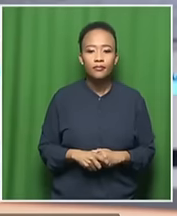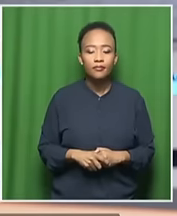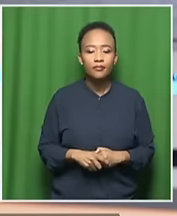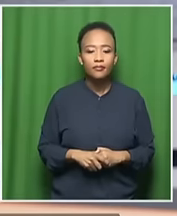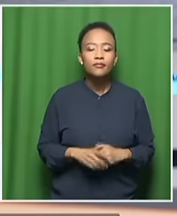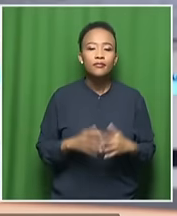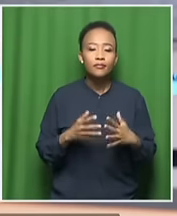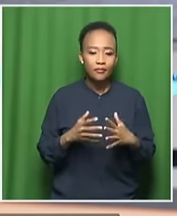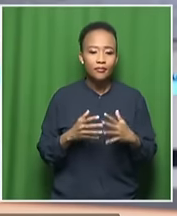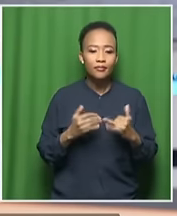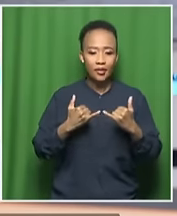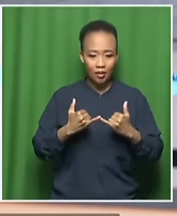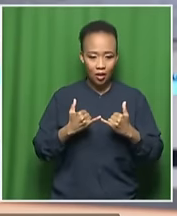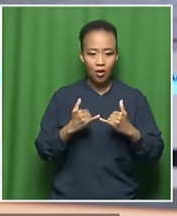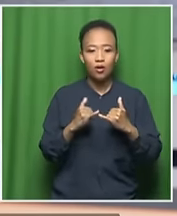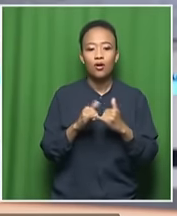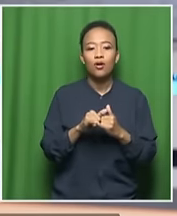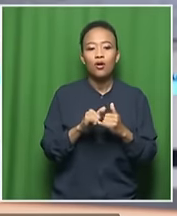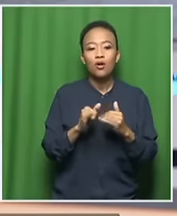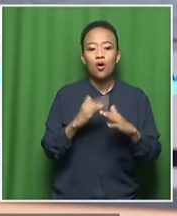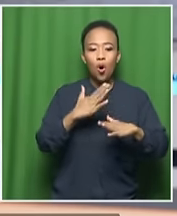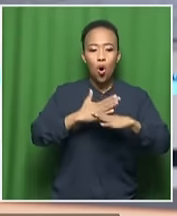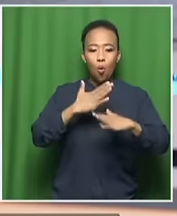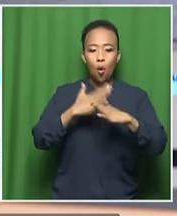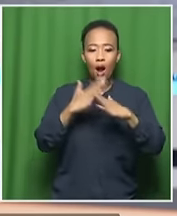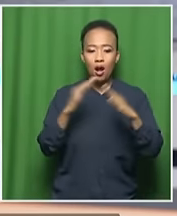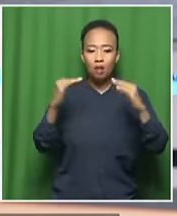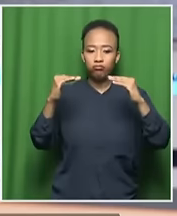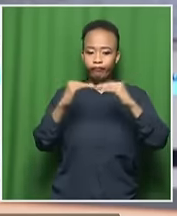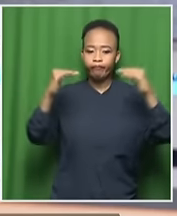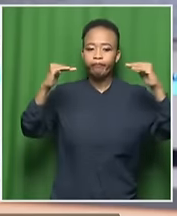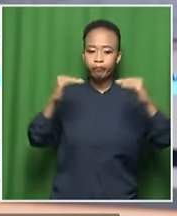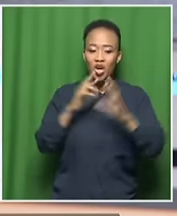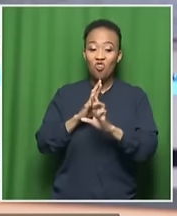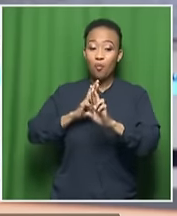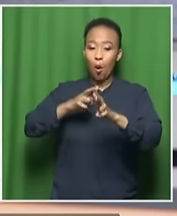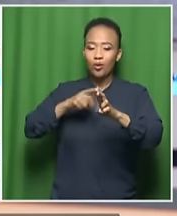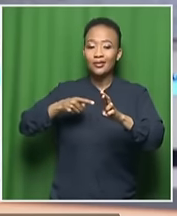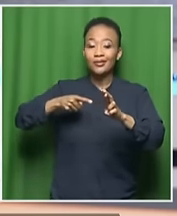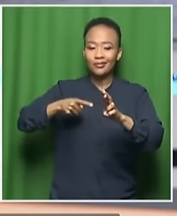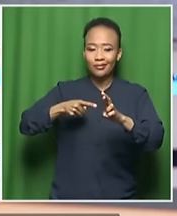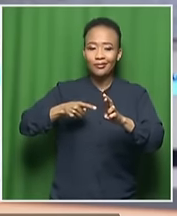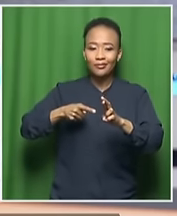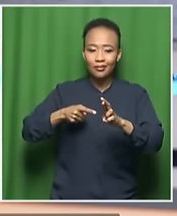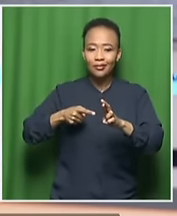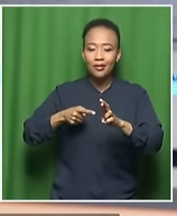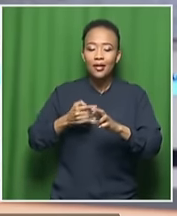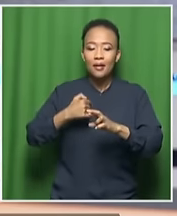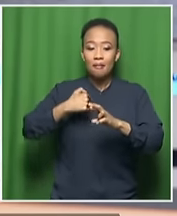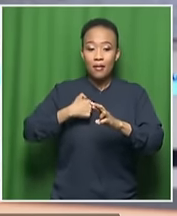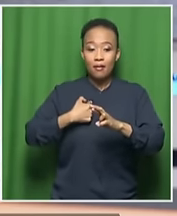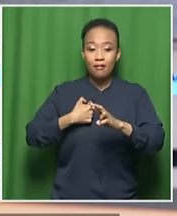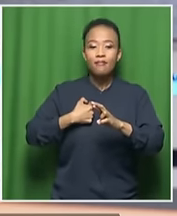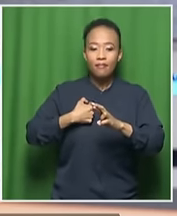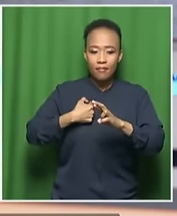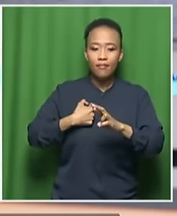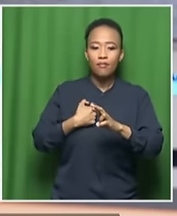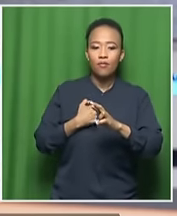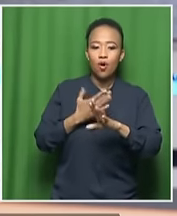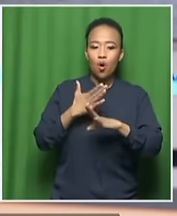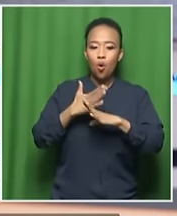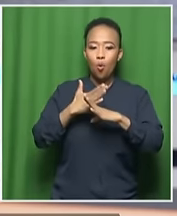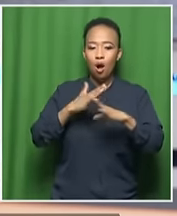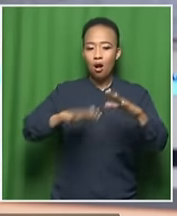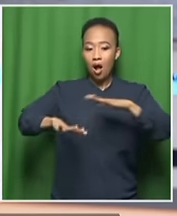Employment Equity Report about workplace representation. And I remember a few years back, one of the analysts saying